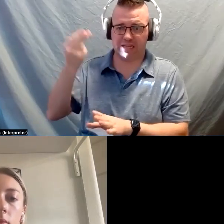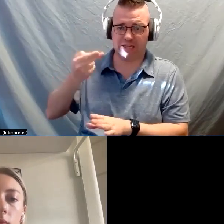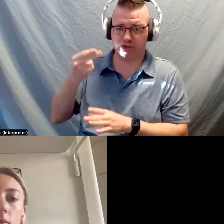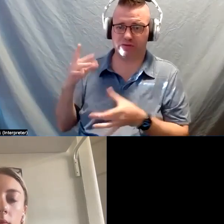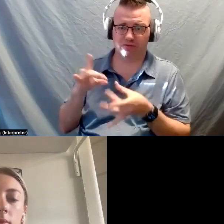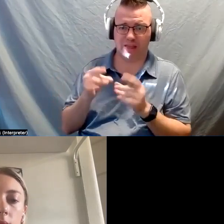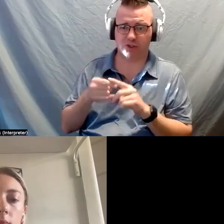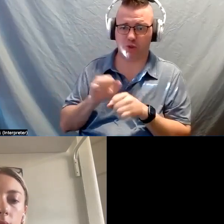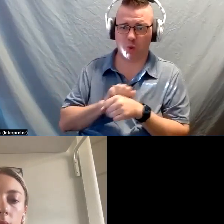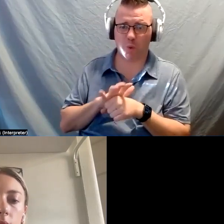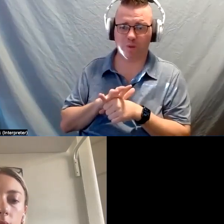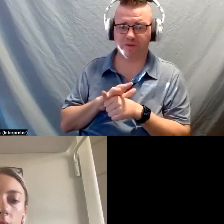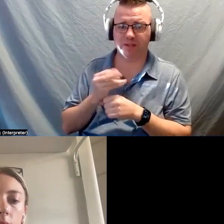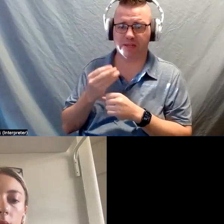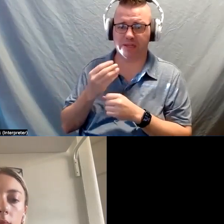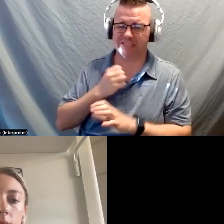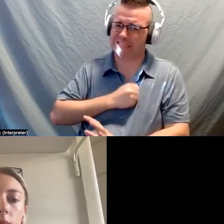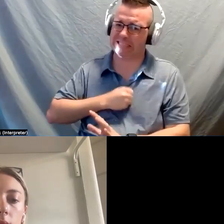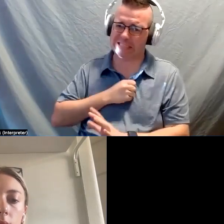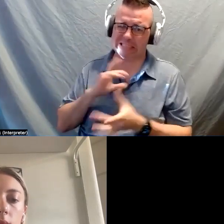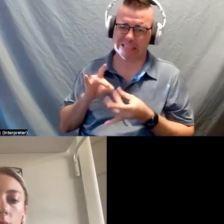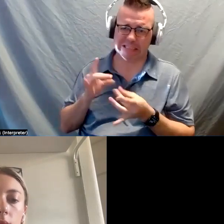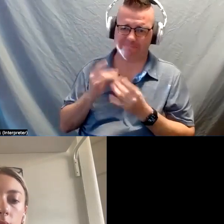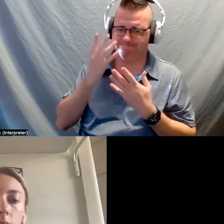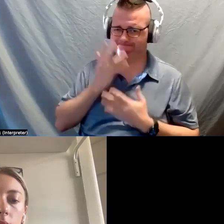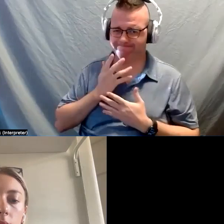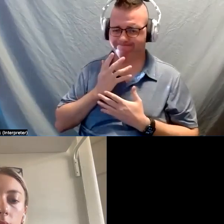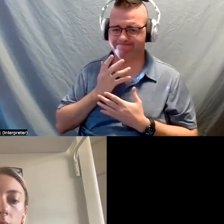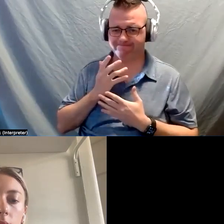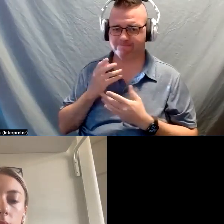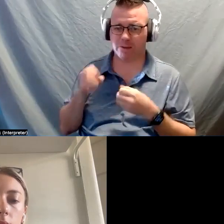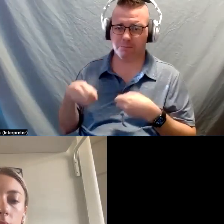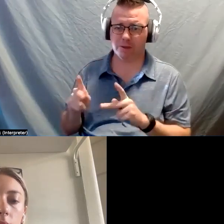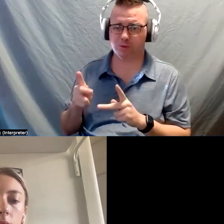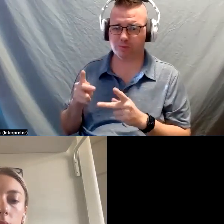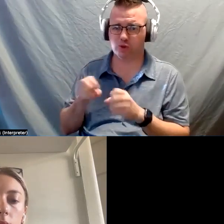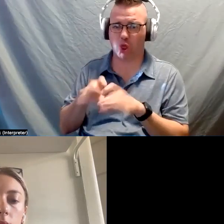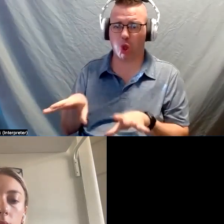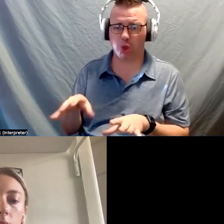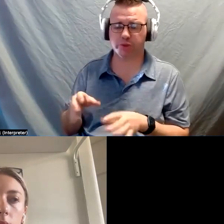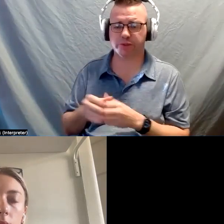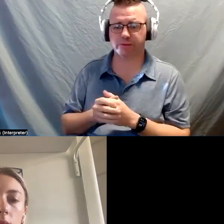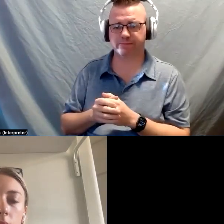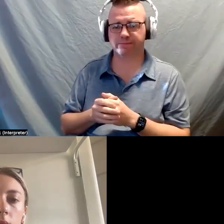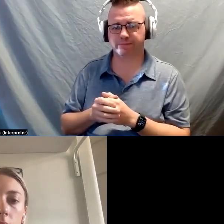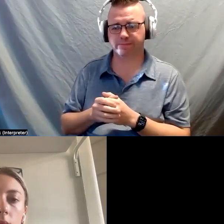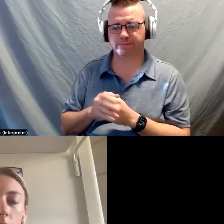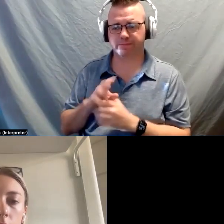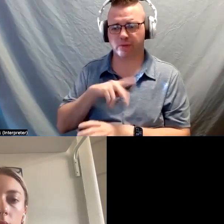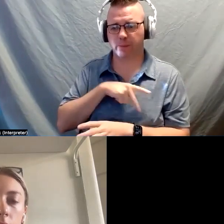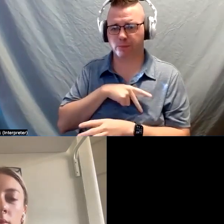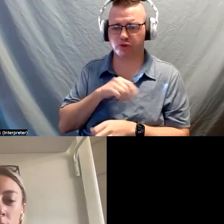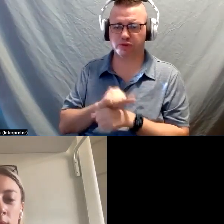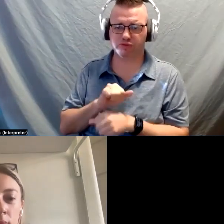to COVID. And it's a sorry story, I'm afraid, of opportunities being lost, of